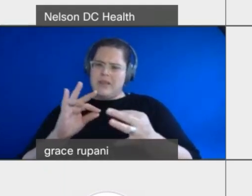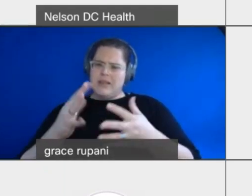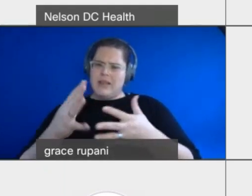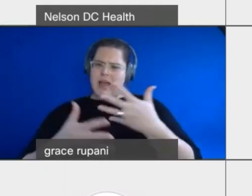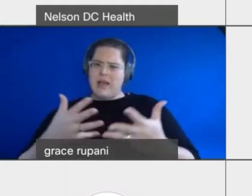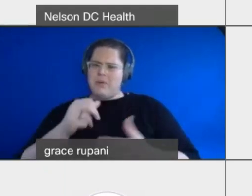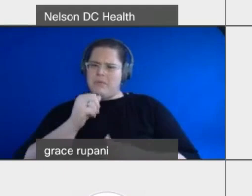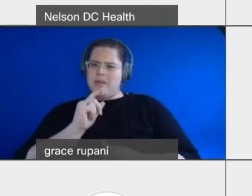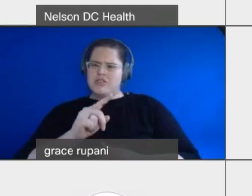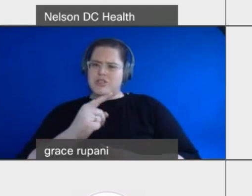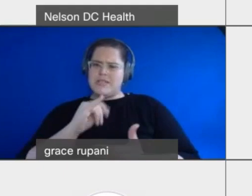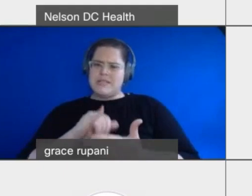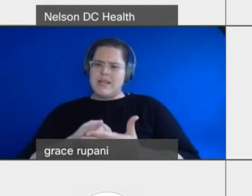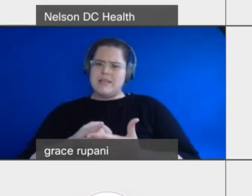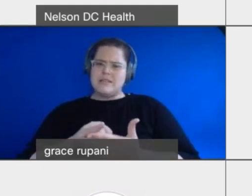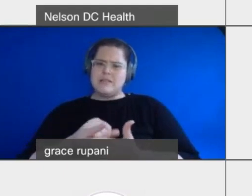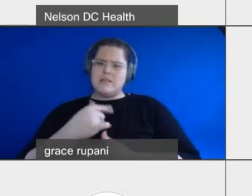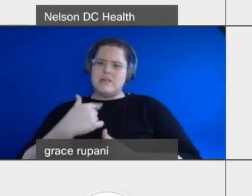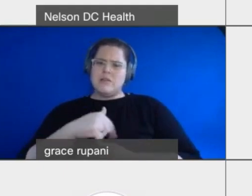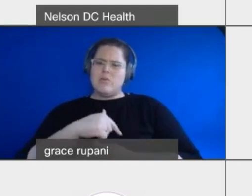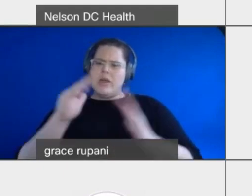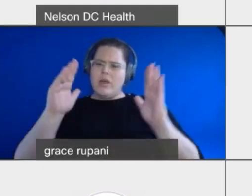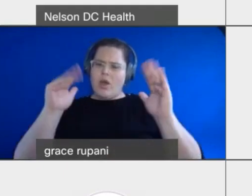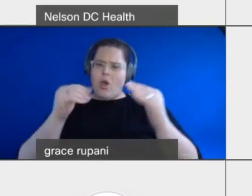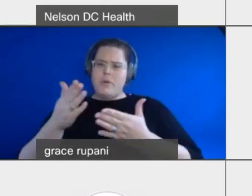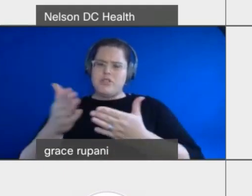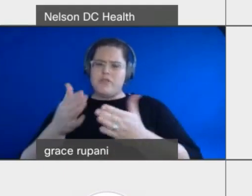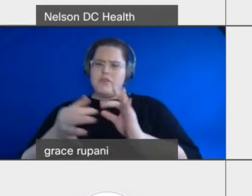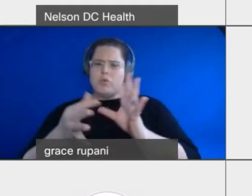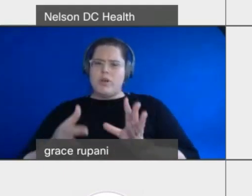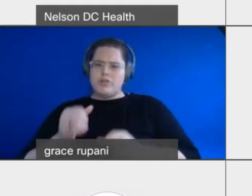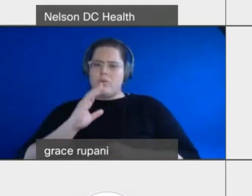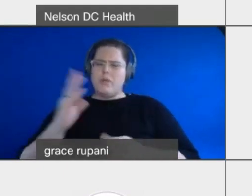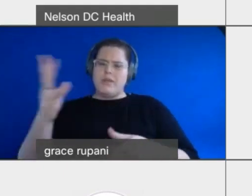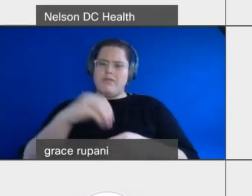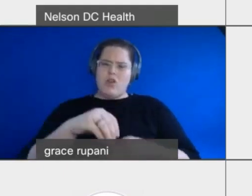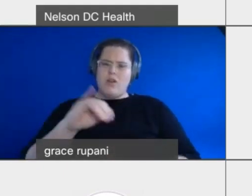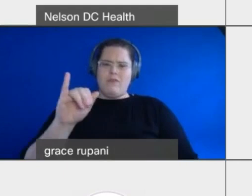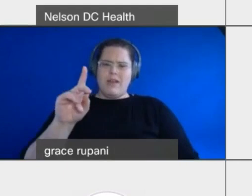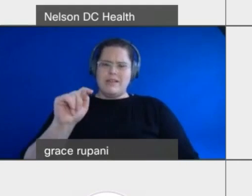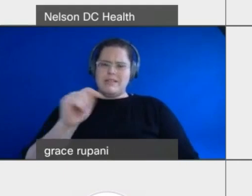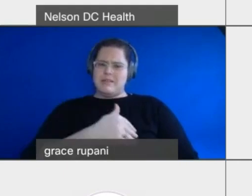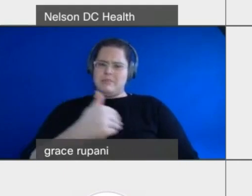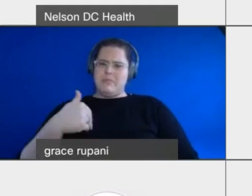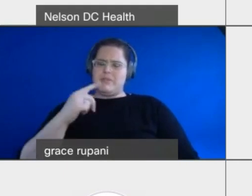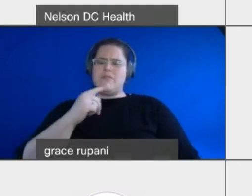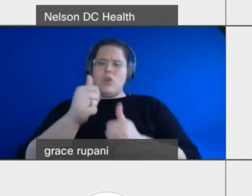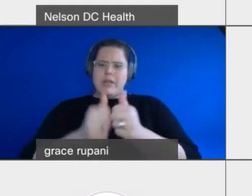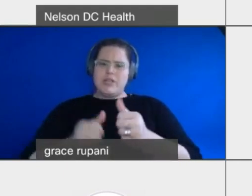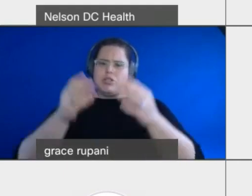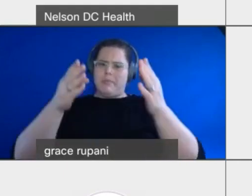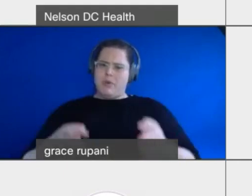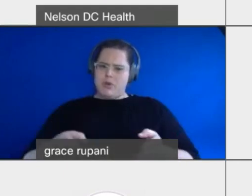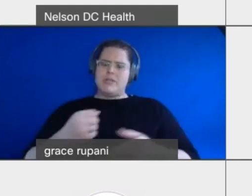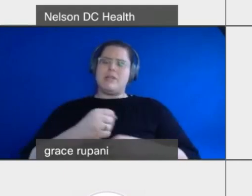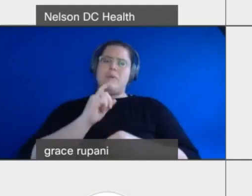It says, we hope service coordination will be involved with the IDT members of each person so that there is a smooth vaccine